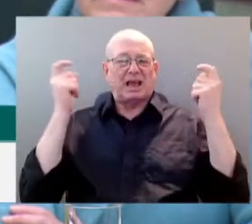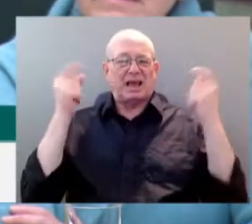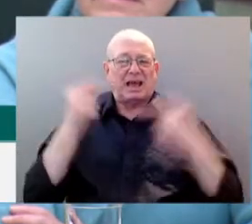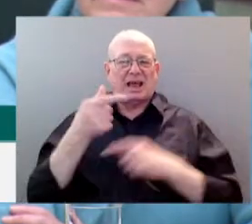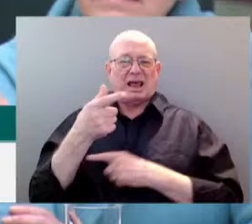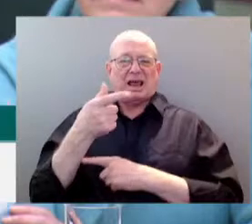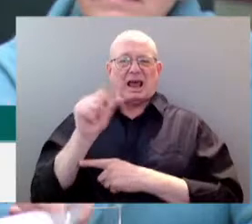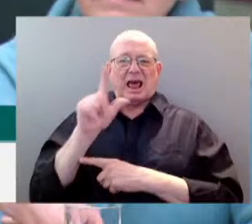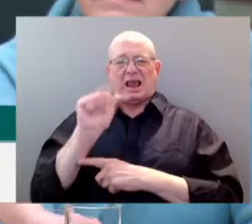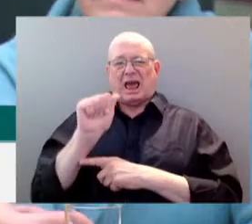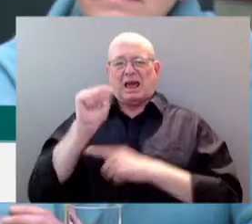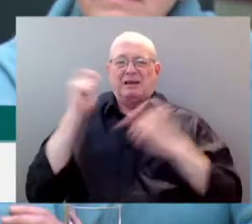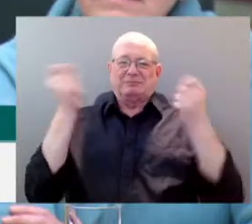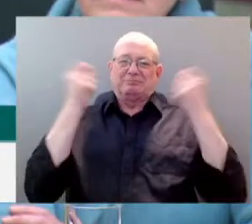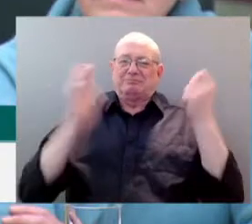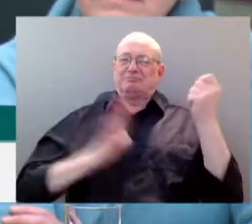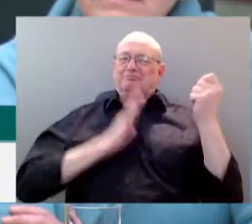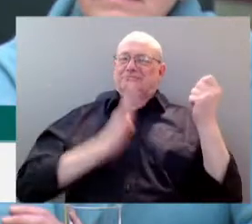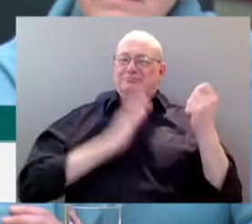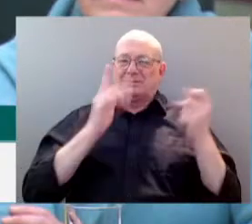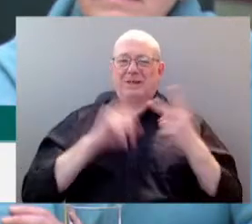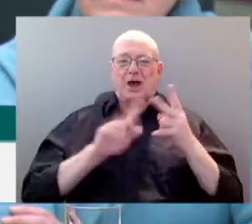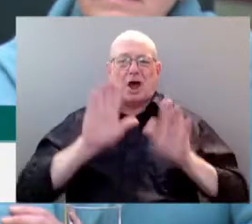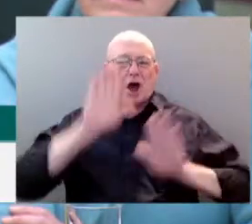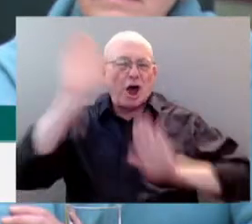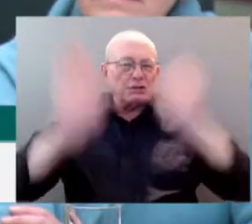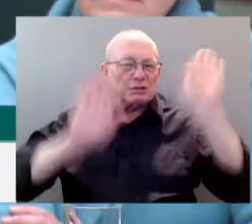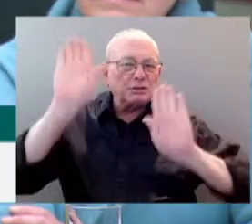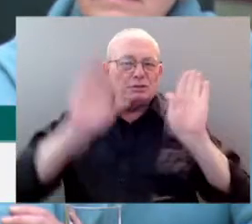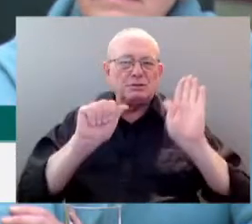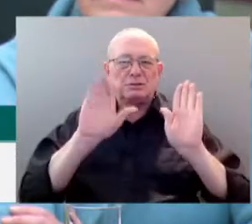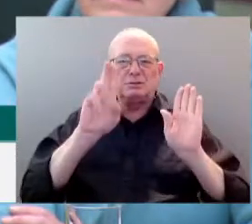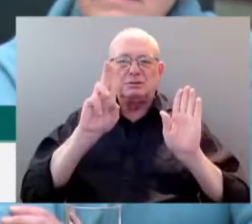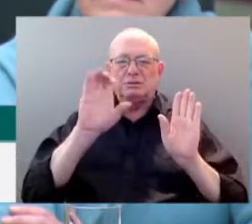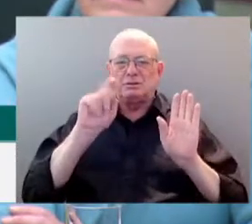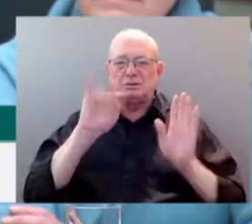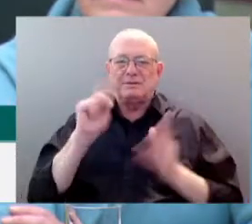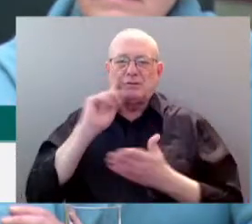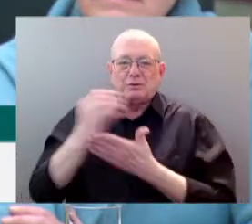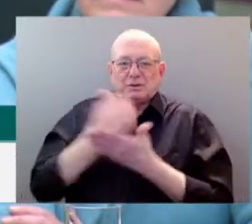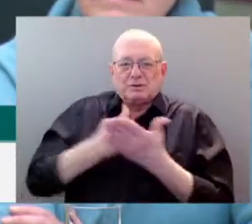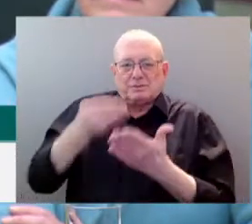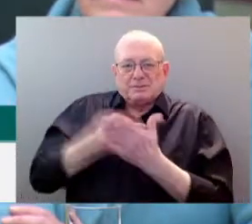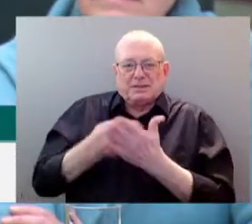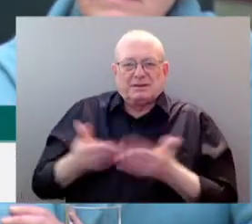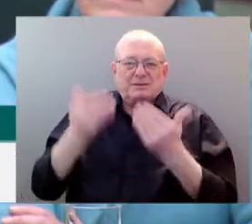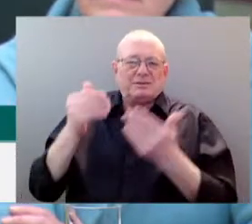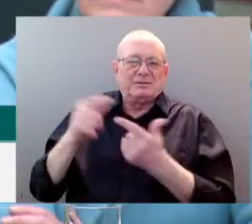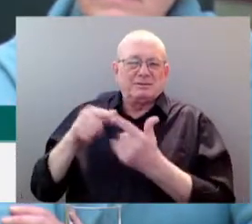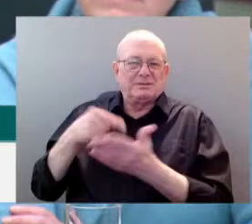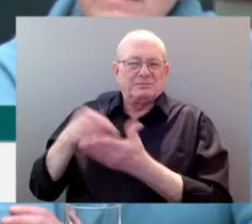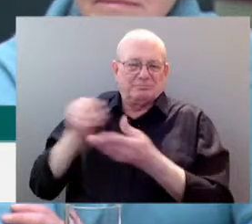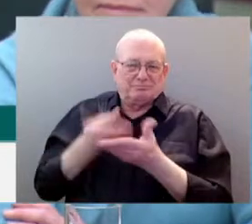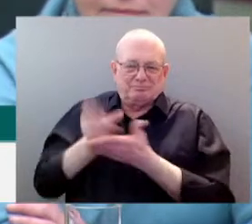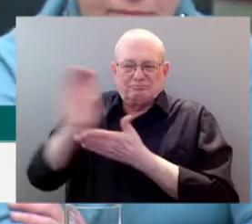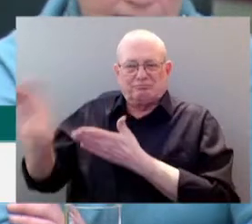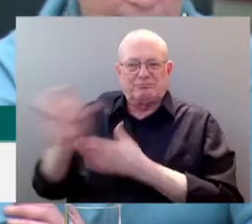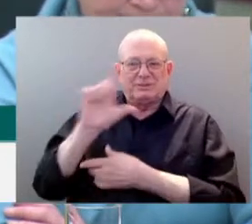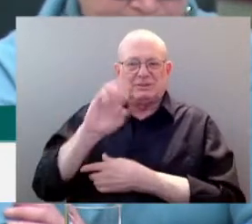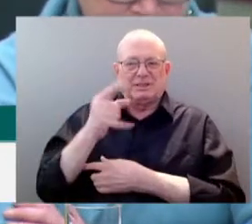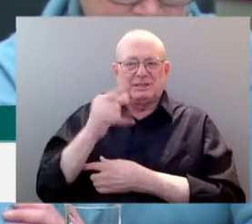mortgage born and raised in the Fraser Valley she met Robert Tori known as Mac in her early